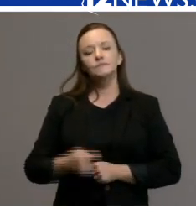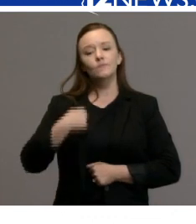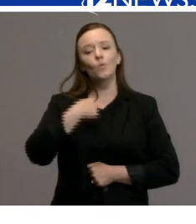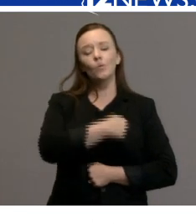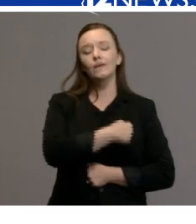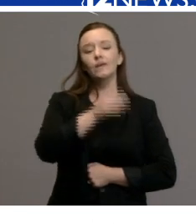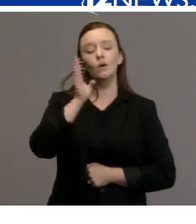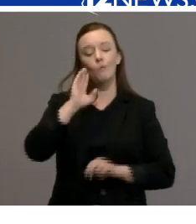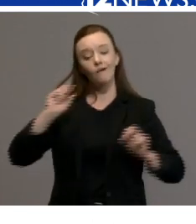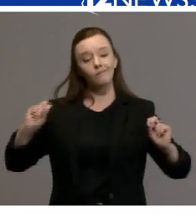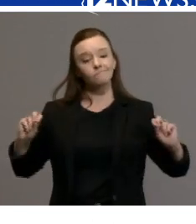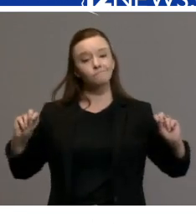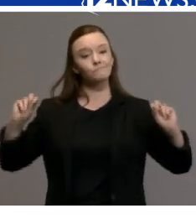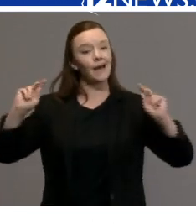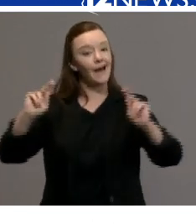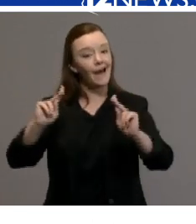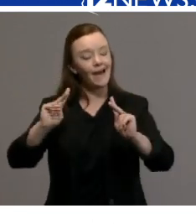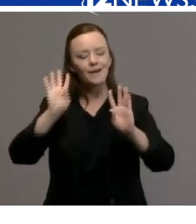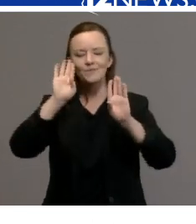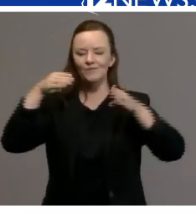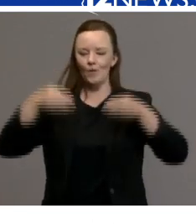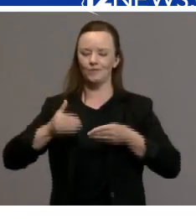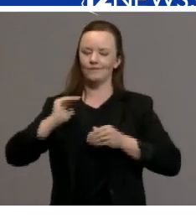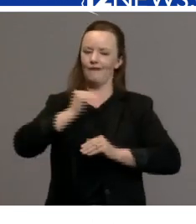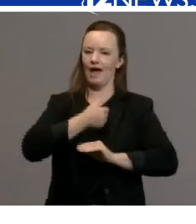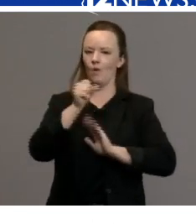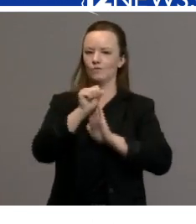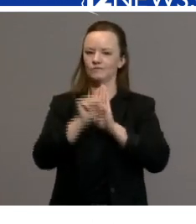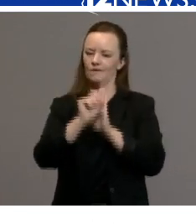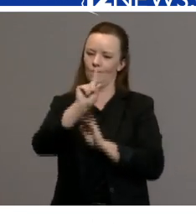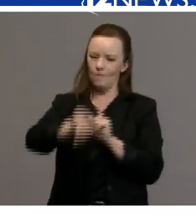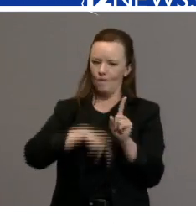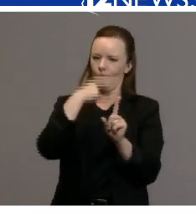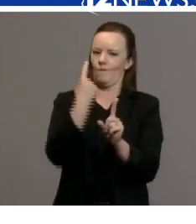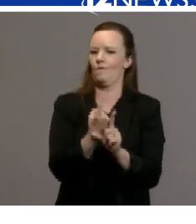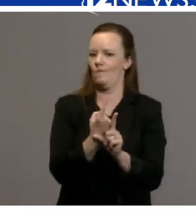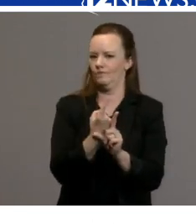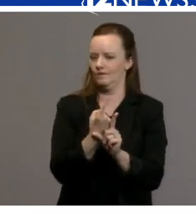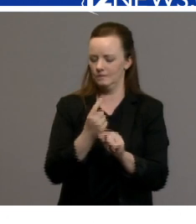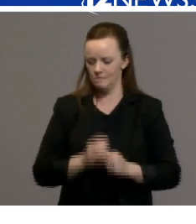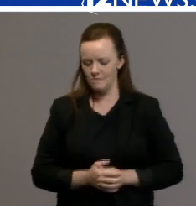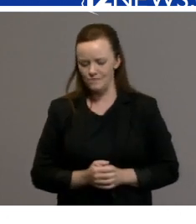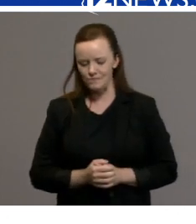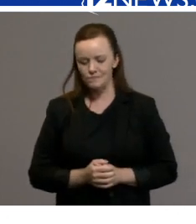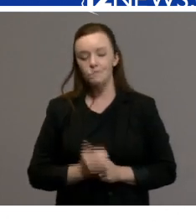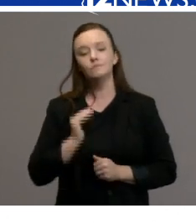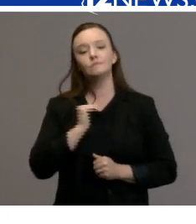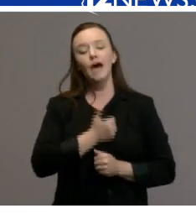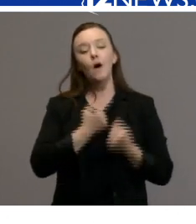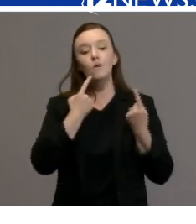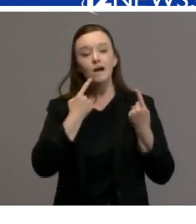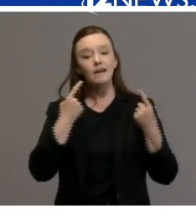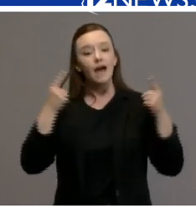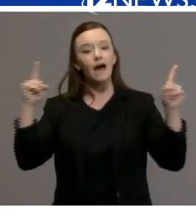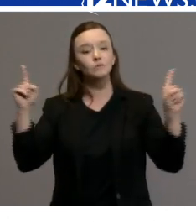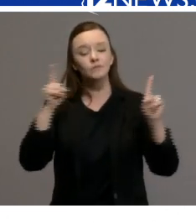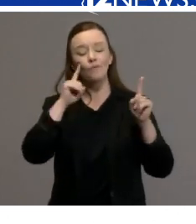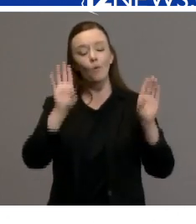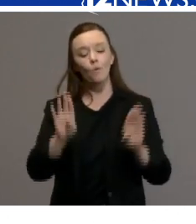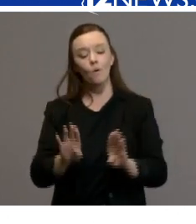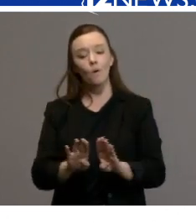focused on our state 100%. Our announcements will be gradual and phased in as we come out of